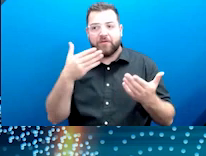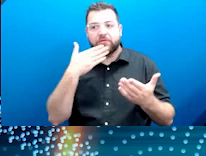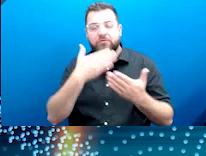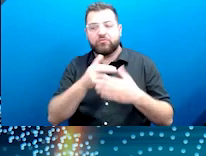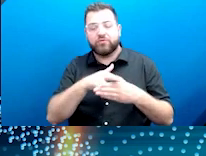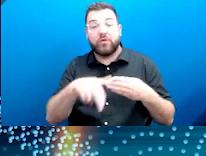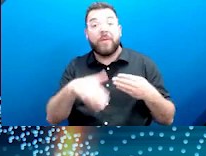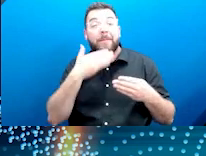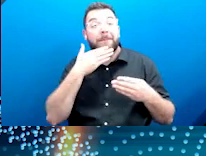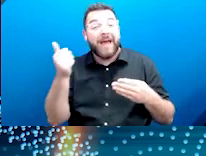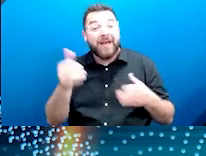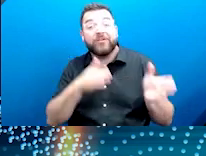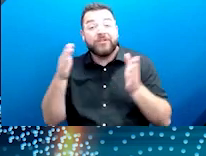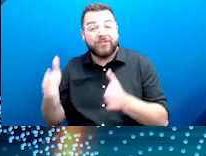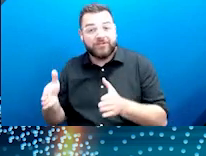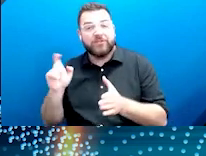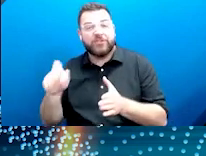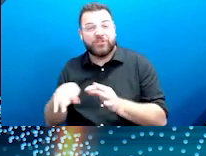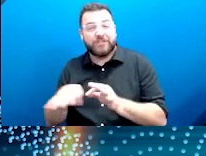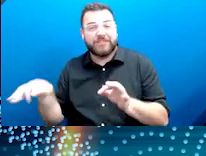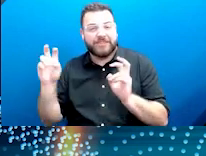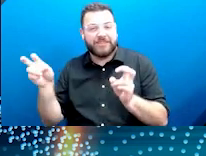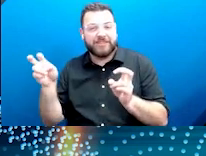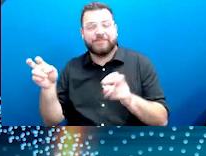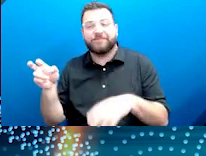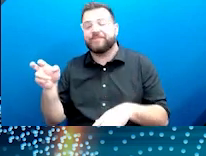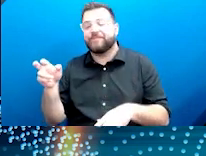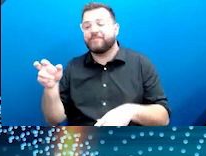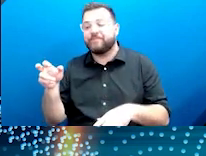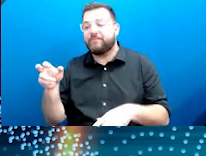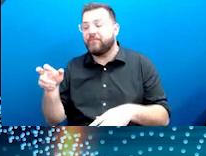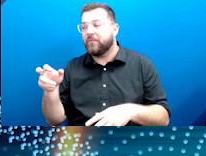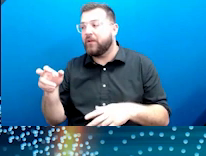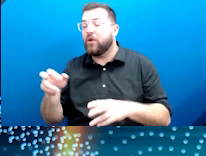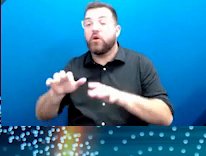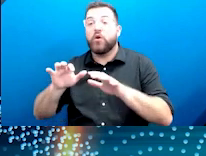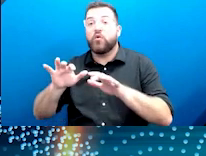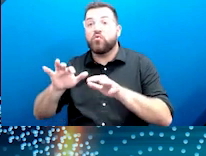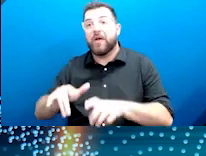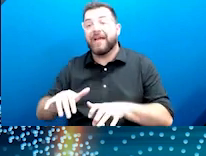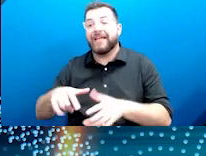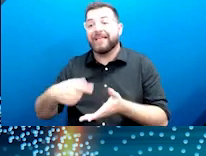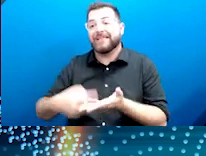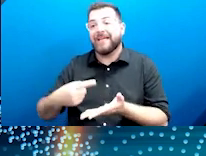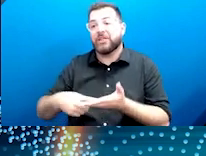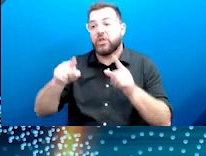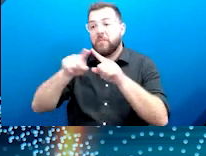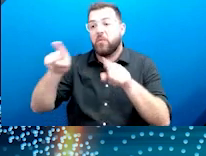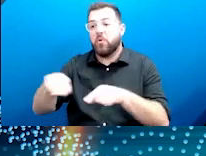A better command is going to be something like, write a discussion board